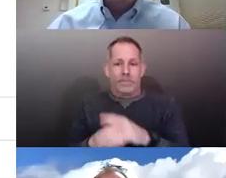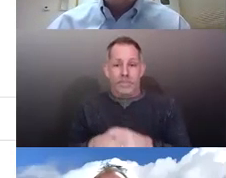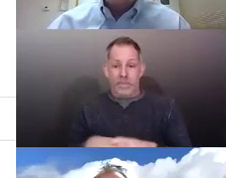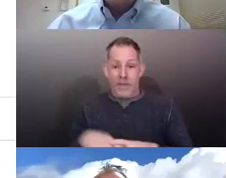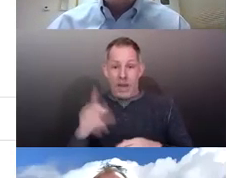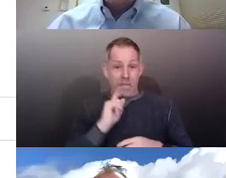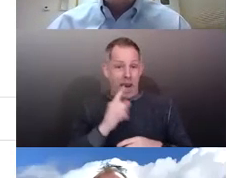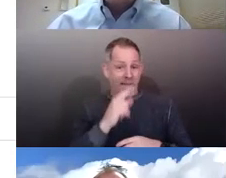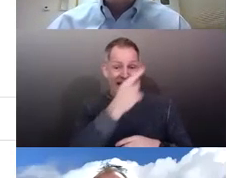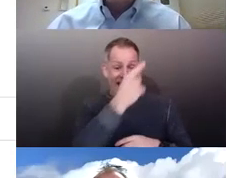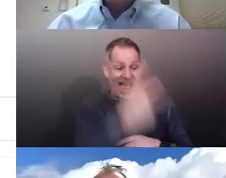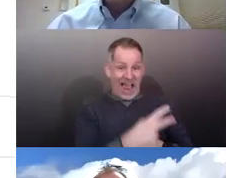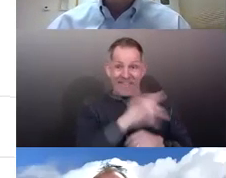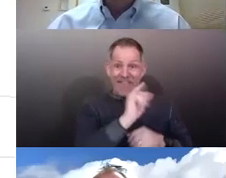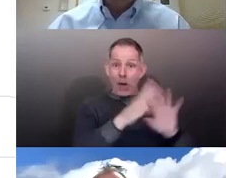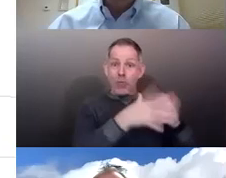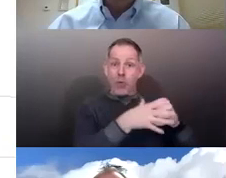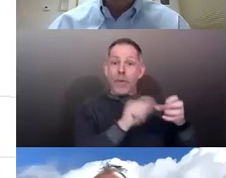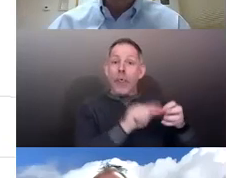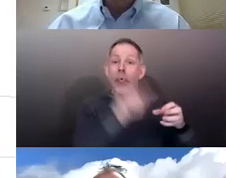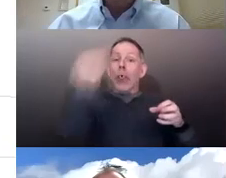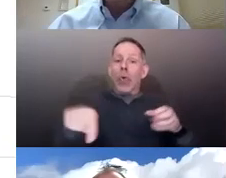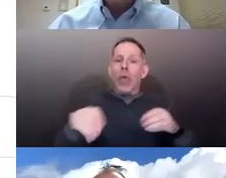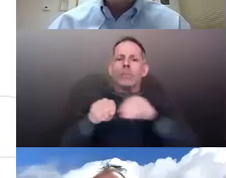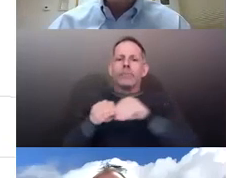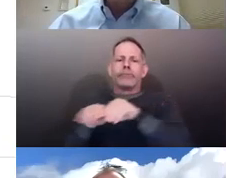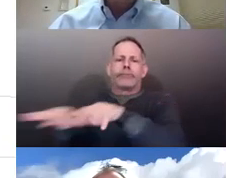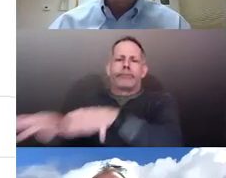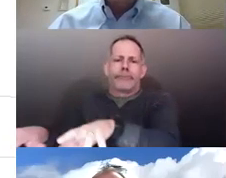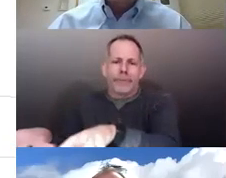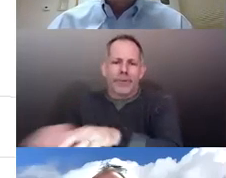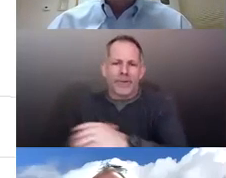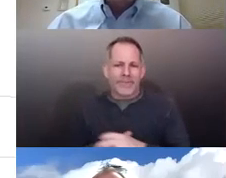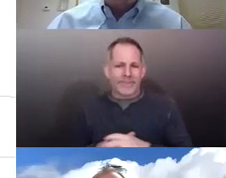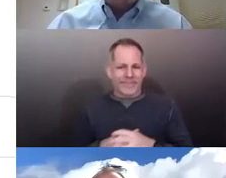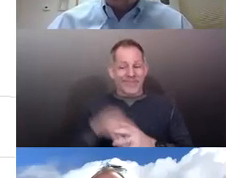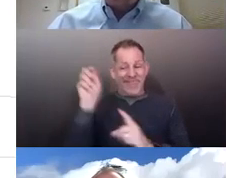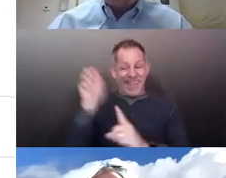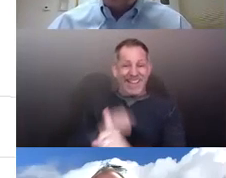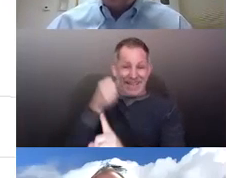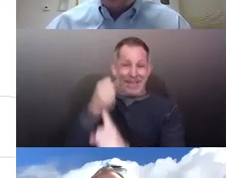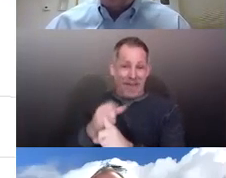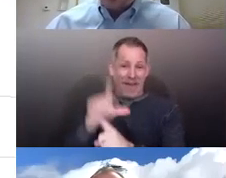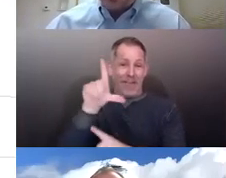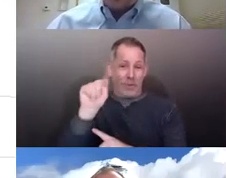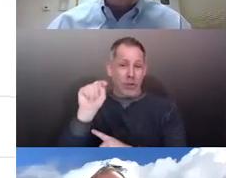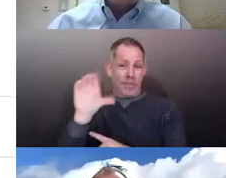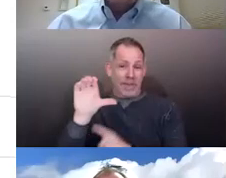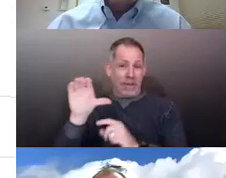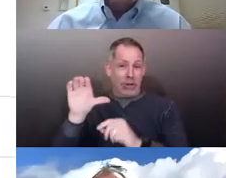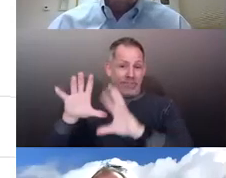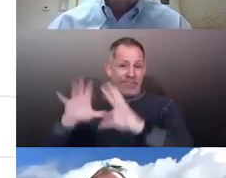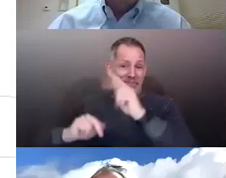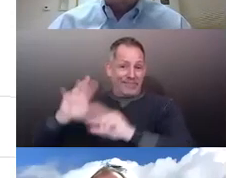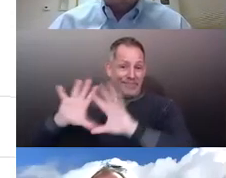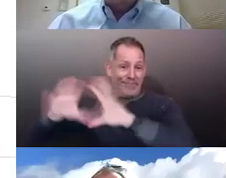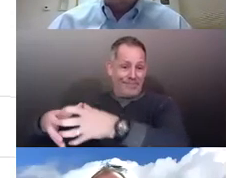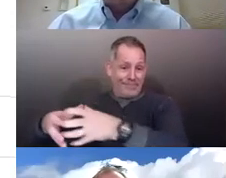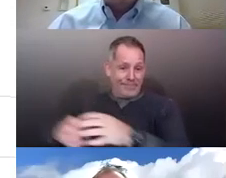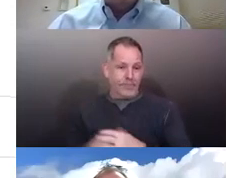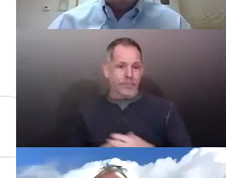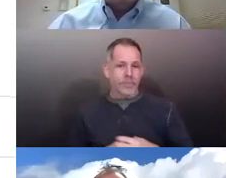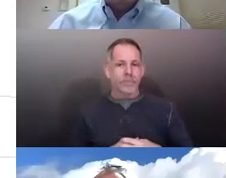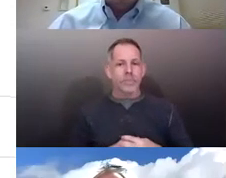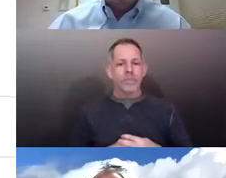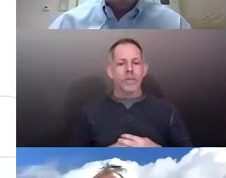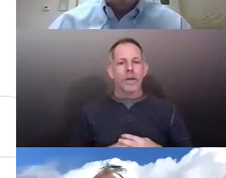cares. Next slide. And sort of a corollary of that is the deaths.